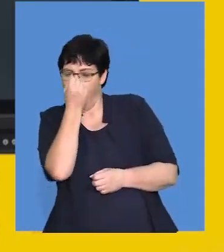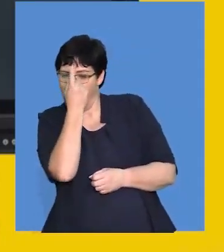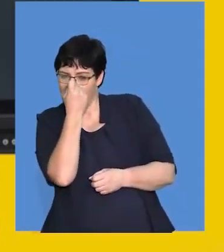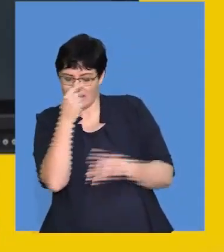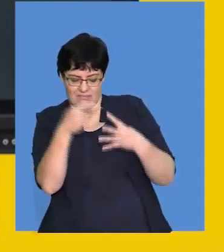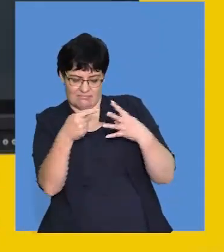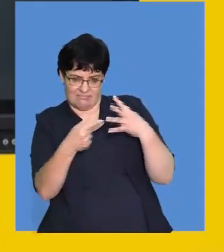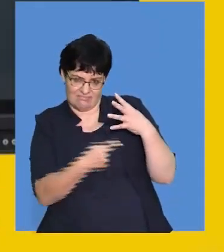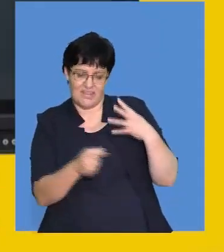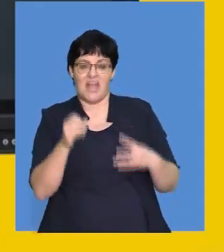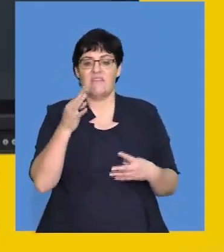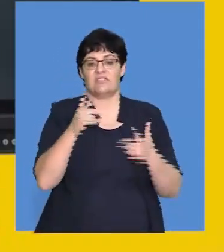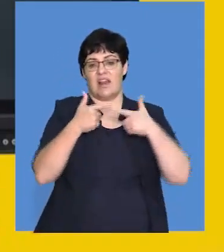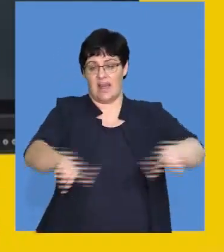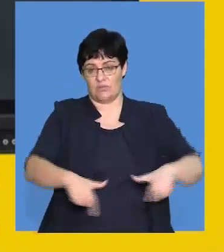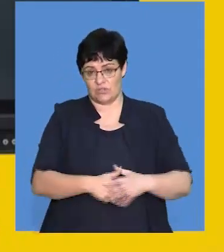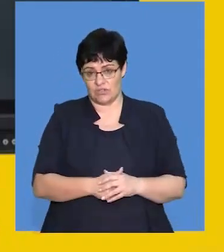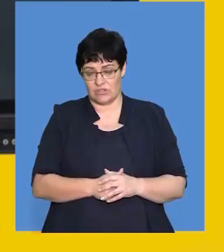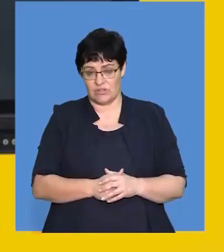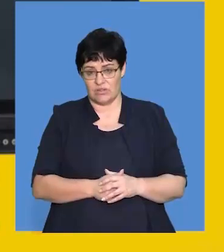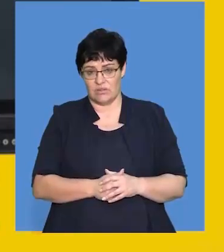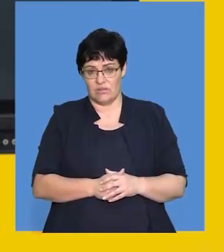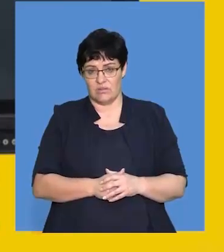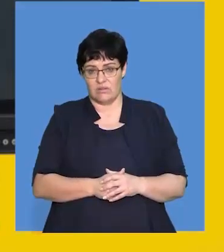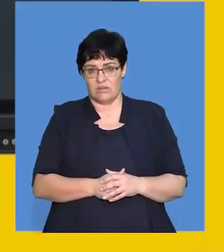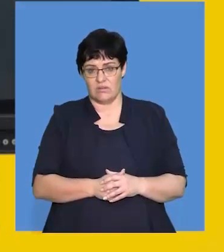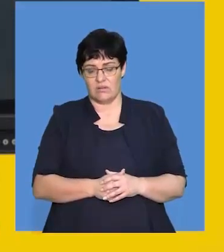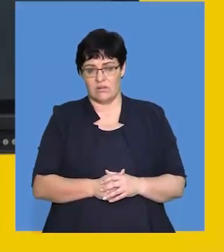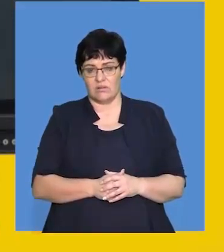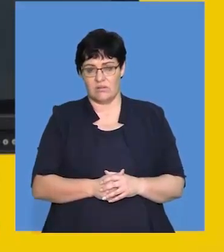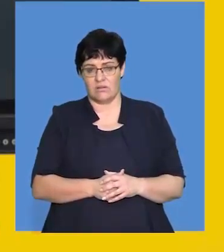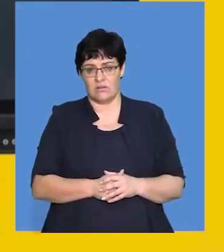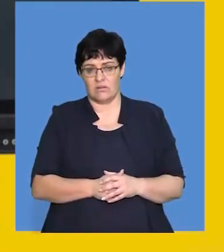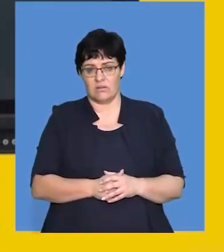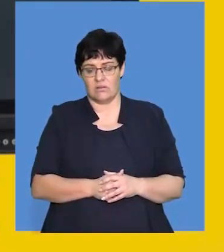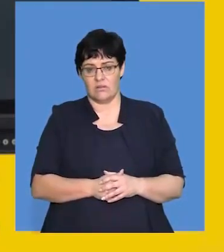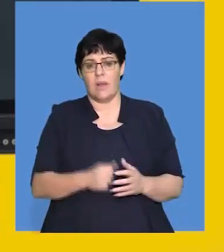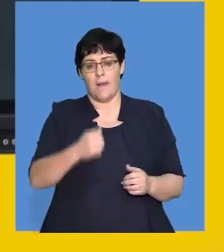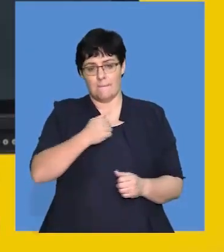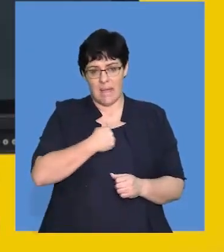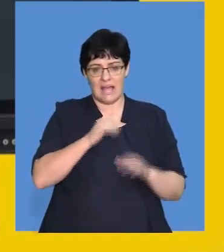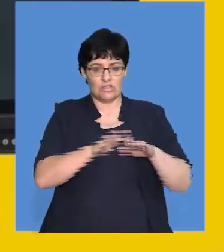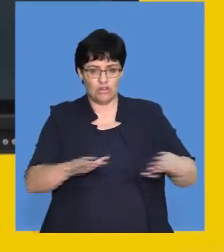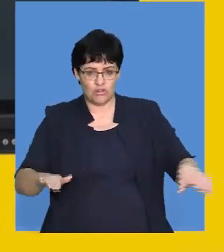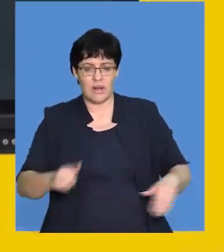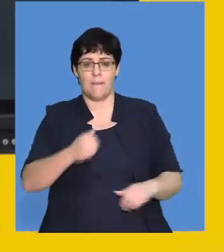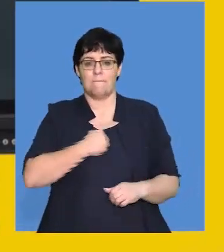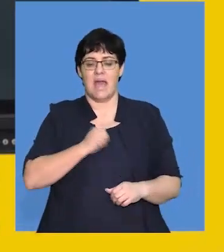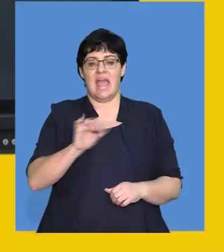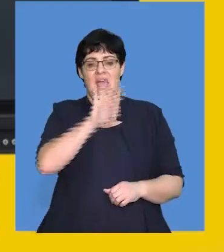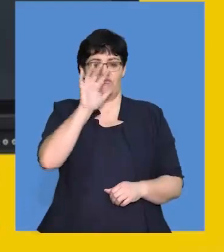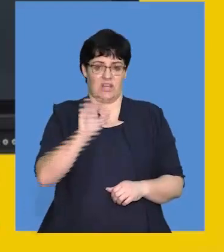figurative language. We're going to go into My Children, My Africa